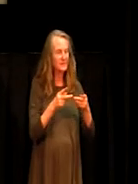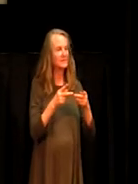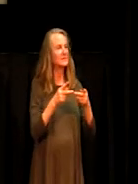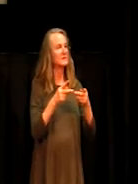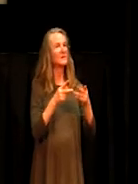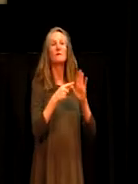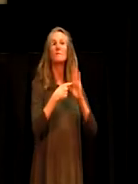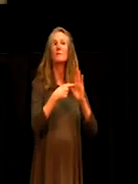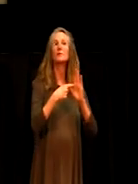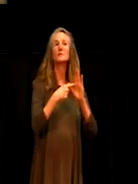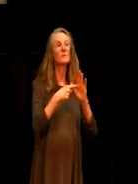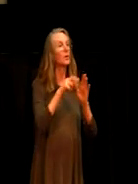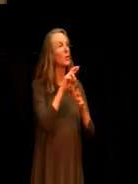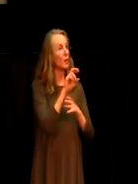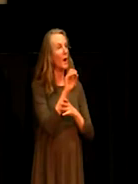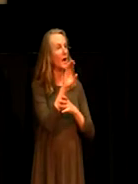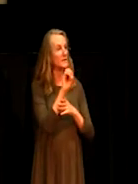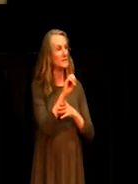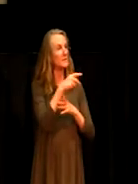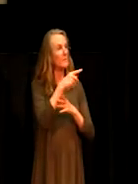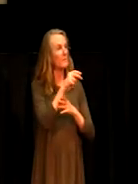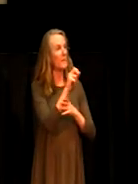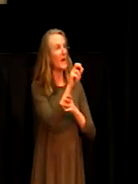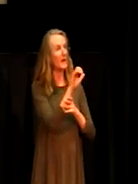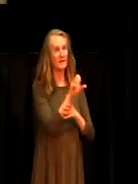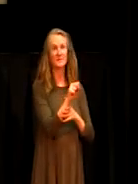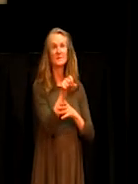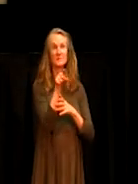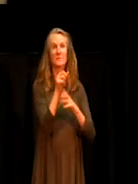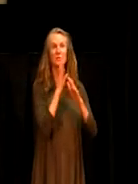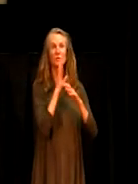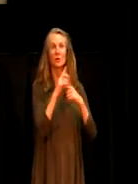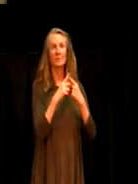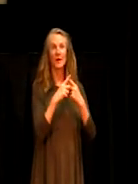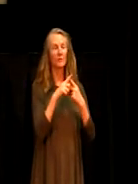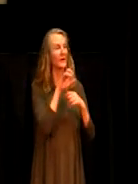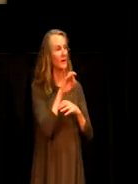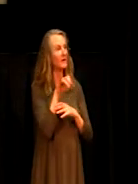Take, for example, the rice paddies. If you're a